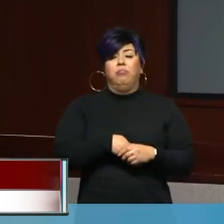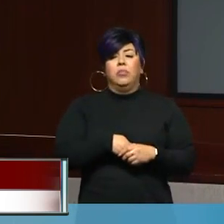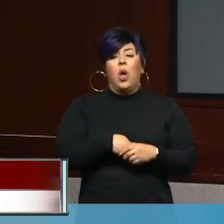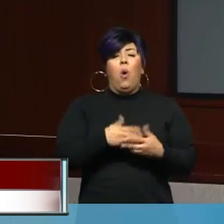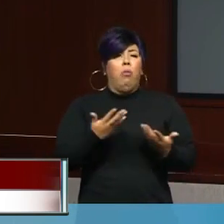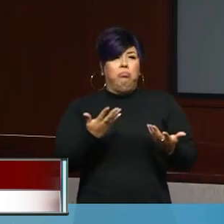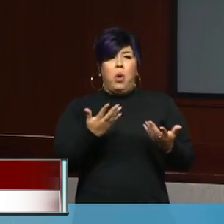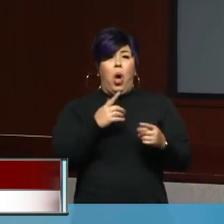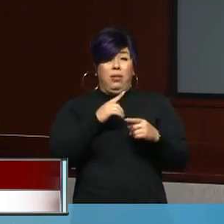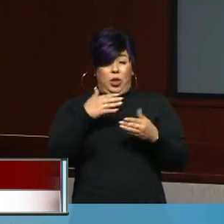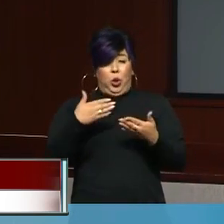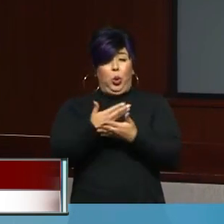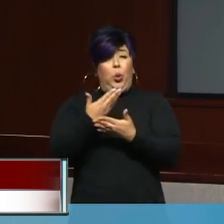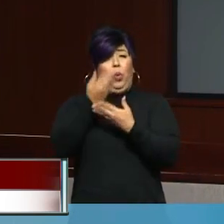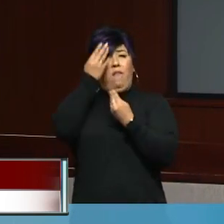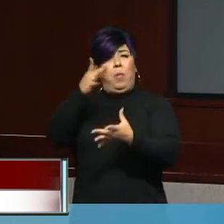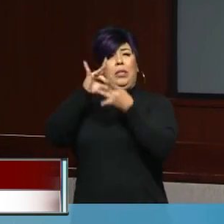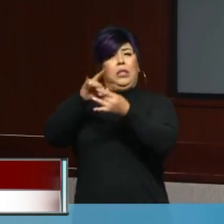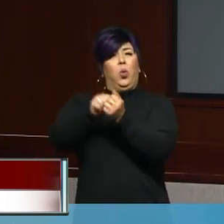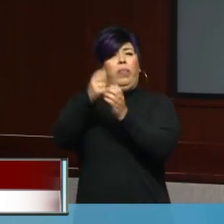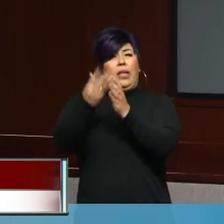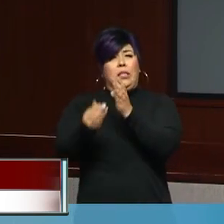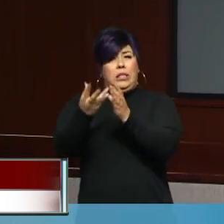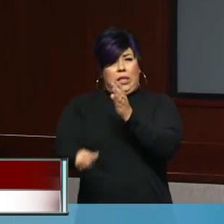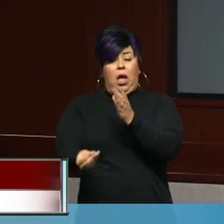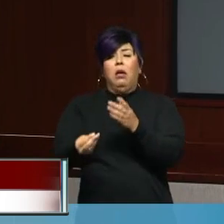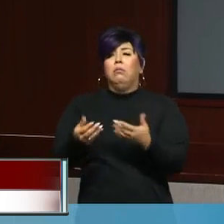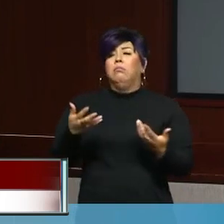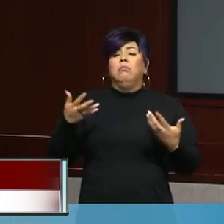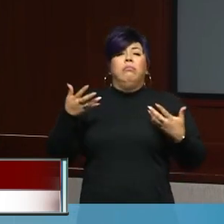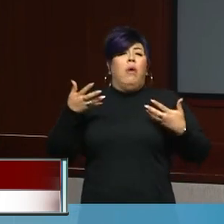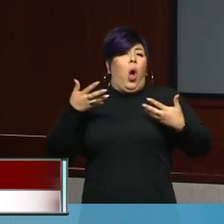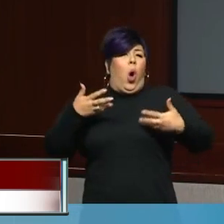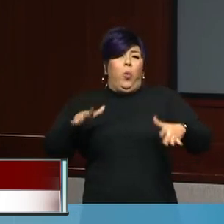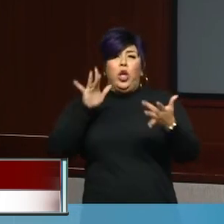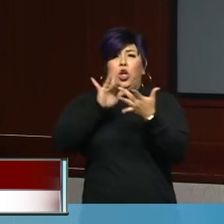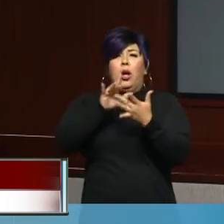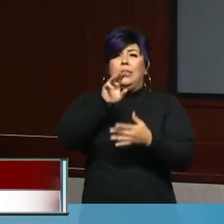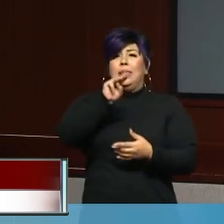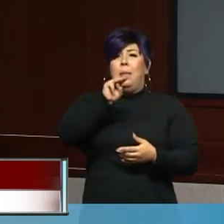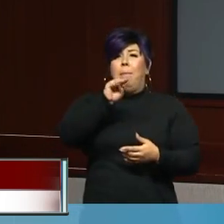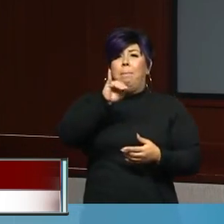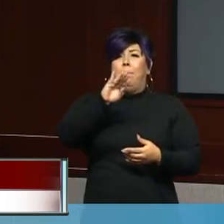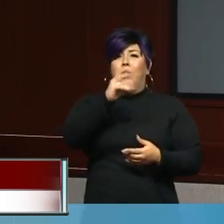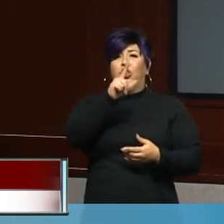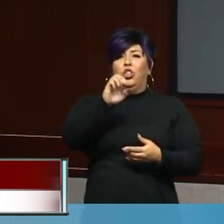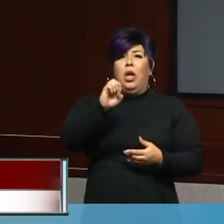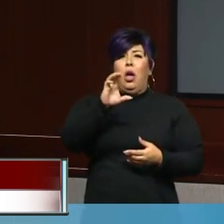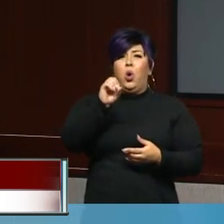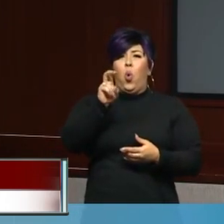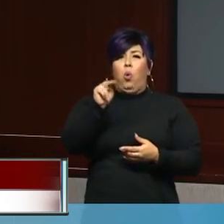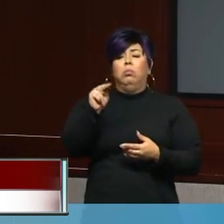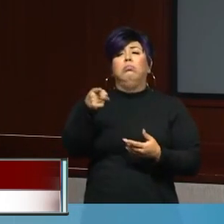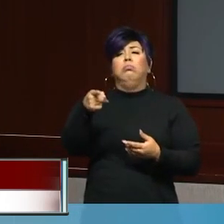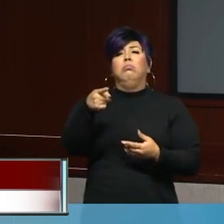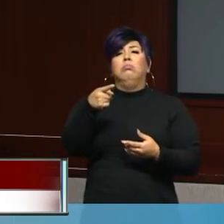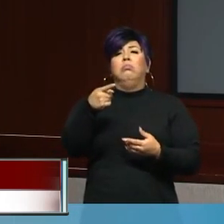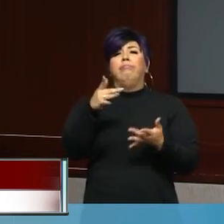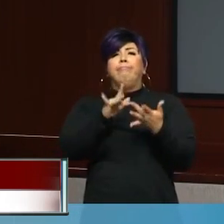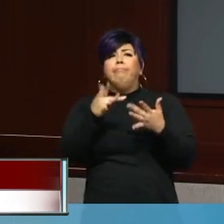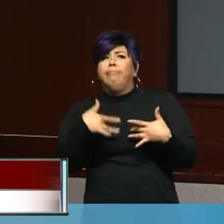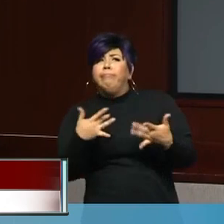demographic dashboard. We already reached out to Michelle Corson last week, and she told us that there was a series of data that